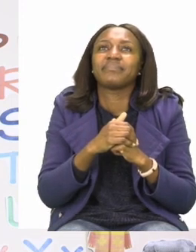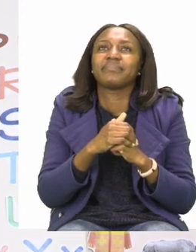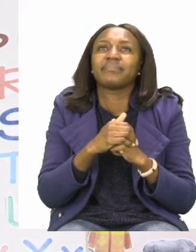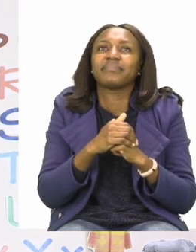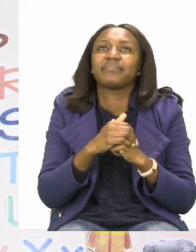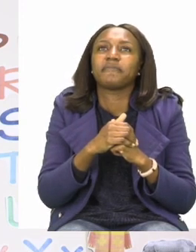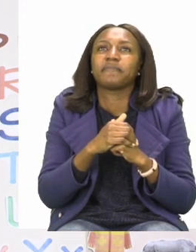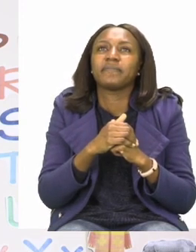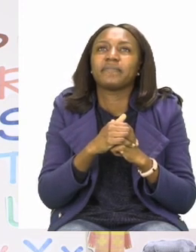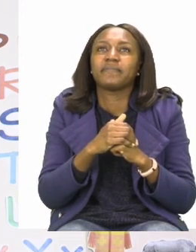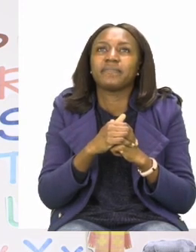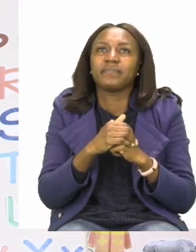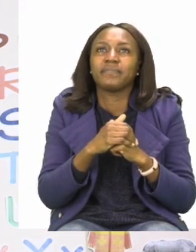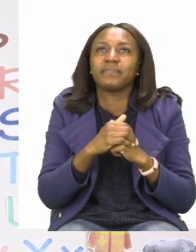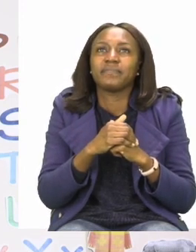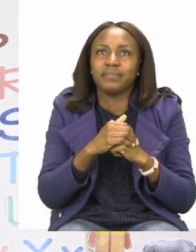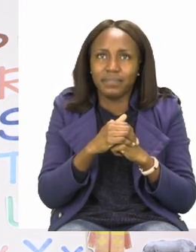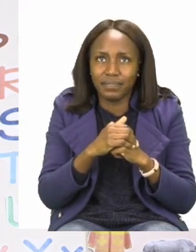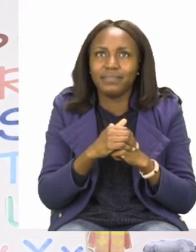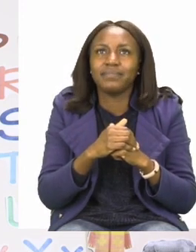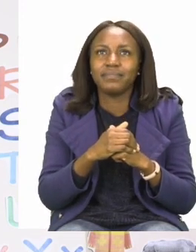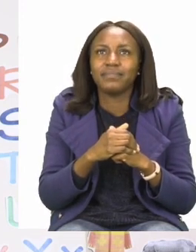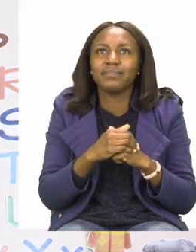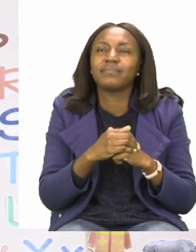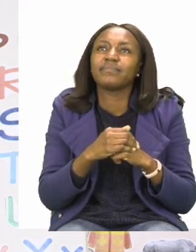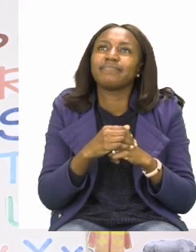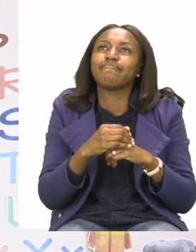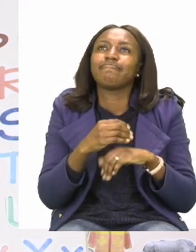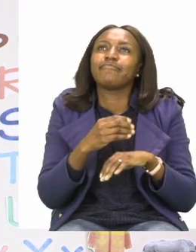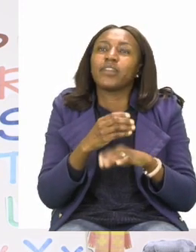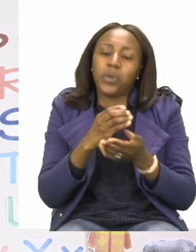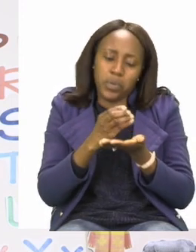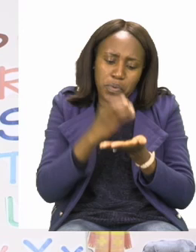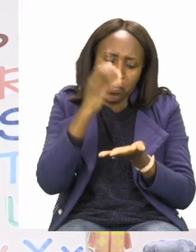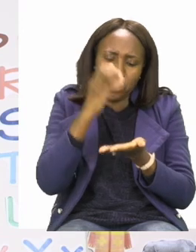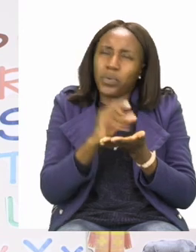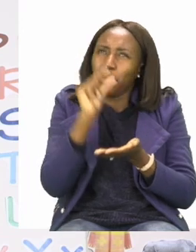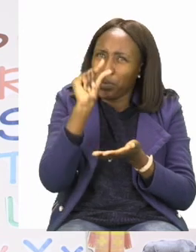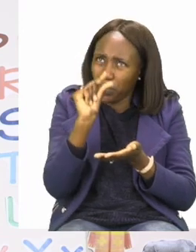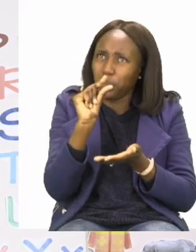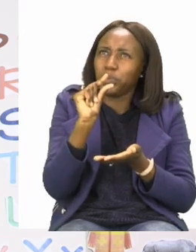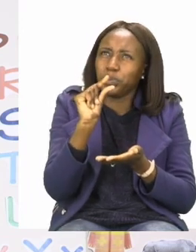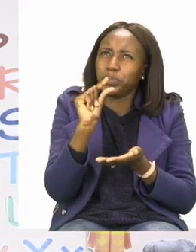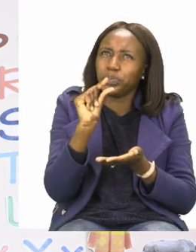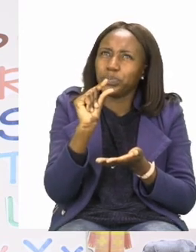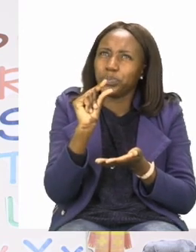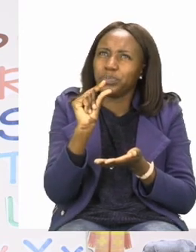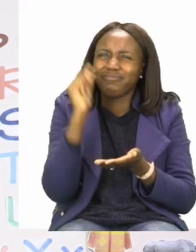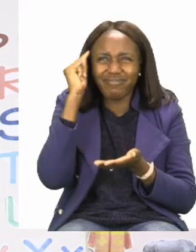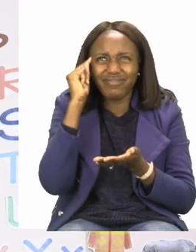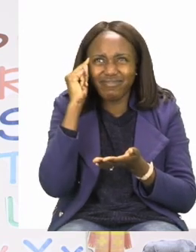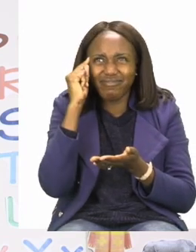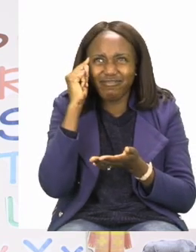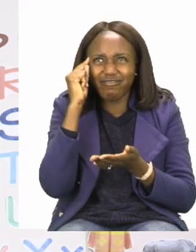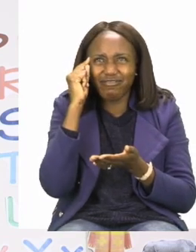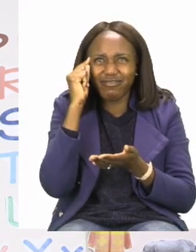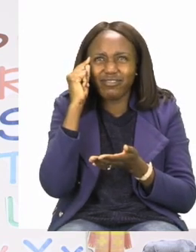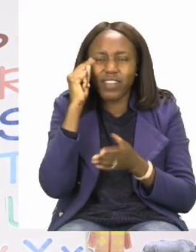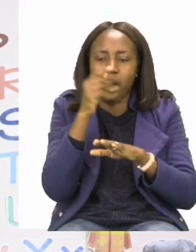Then we have a small glass. And because it's small, I think it's going to float.